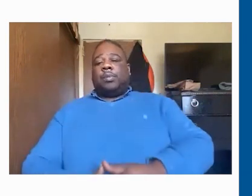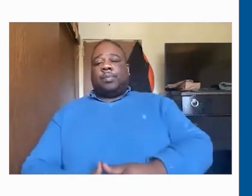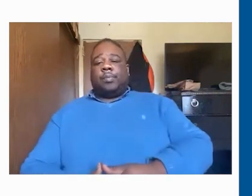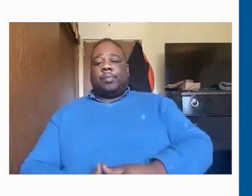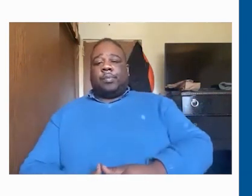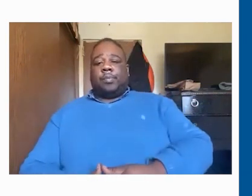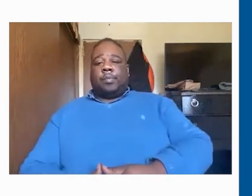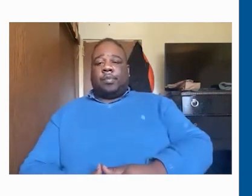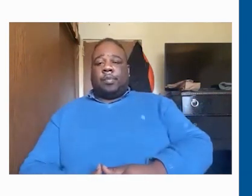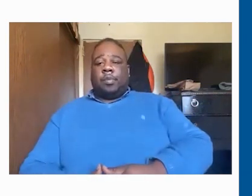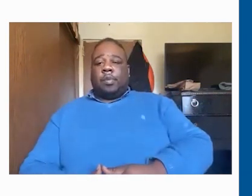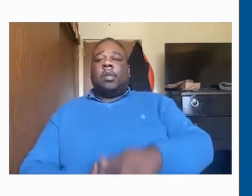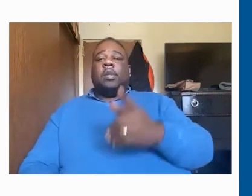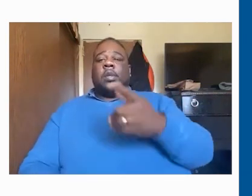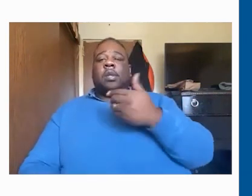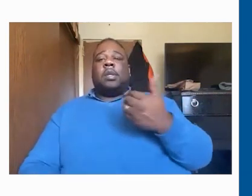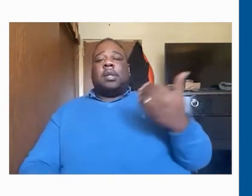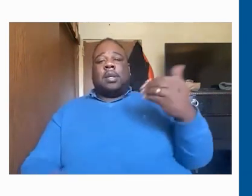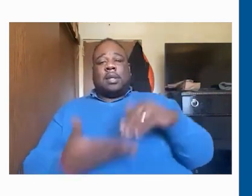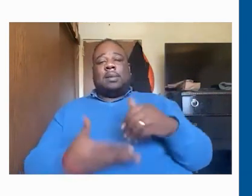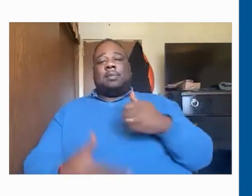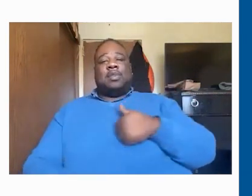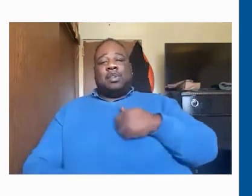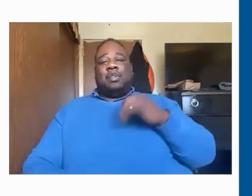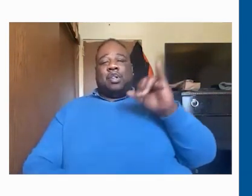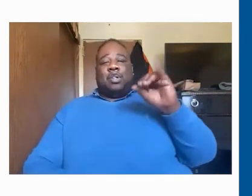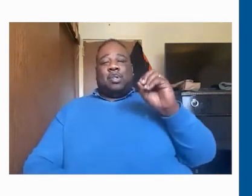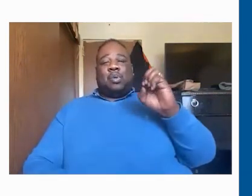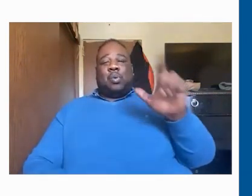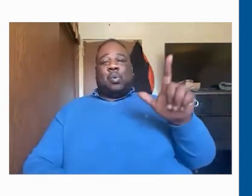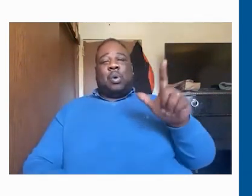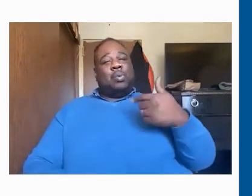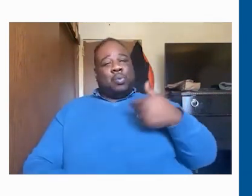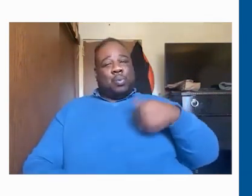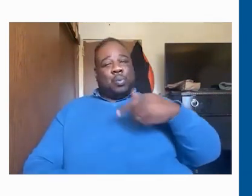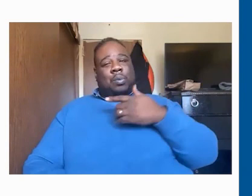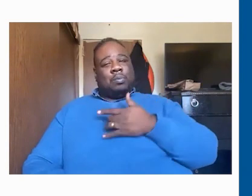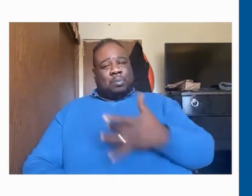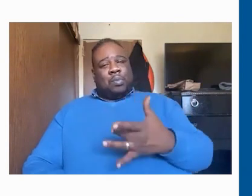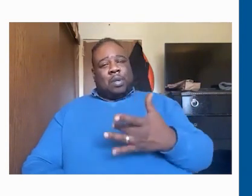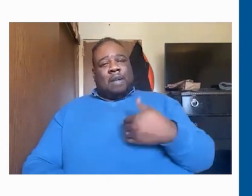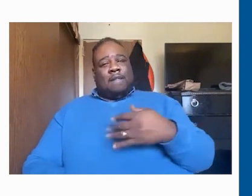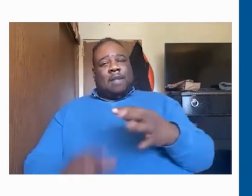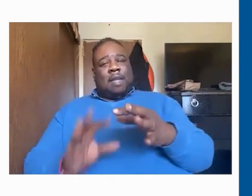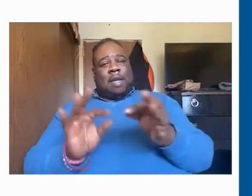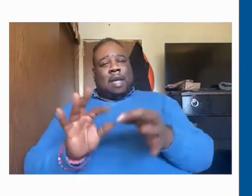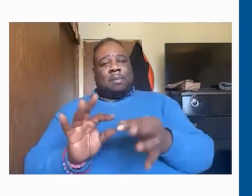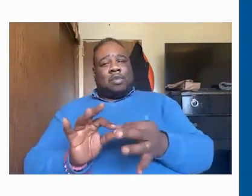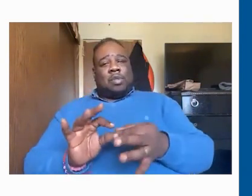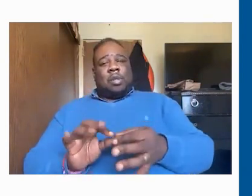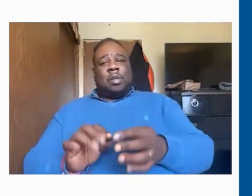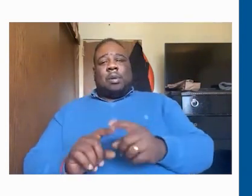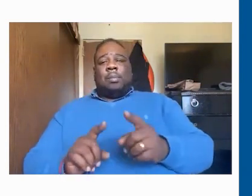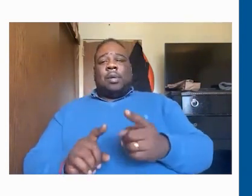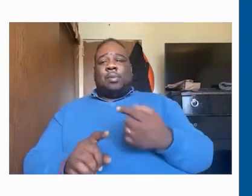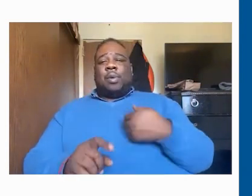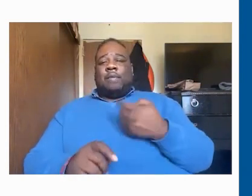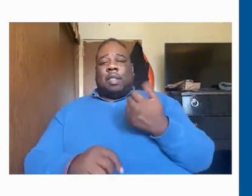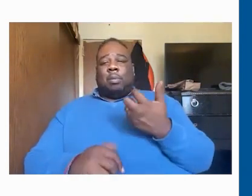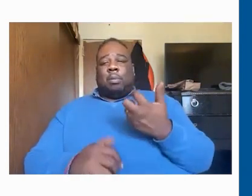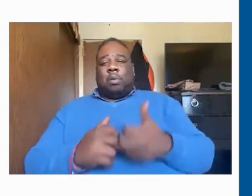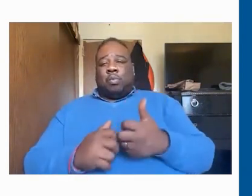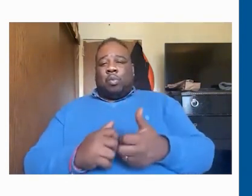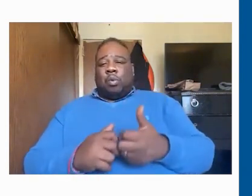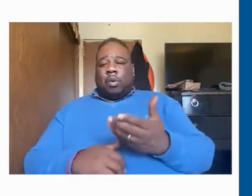Again, I'm going to apologize to Joe because we usually have captioning. We had some technical difficulties, and It is on,